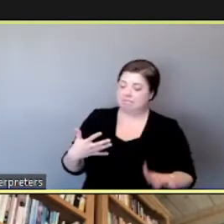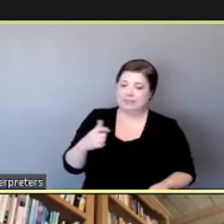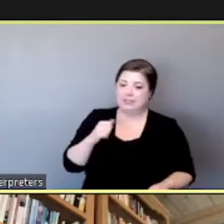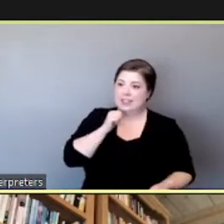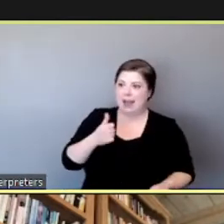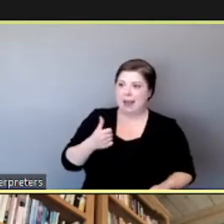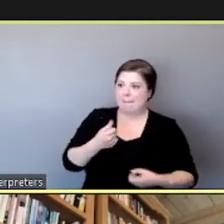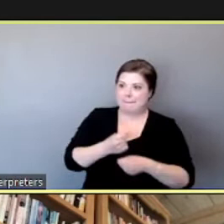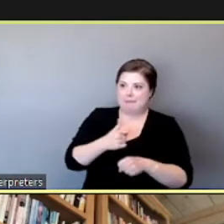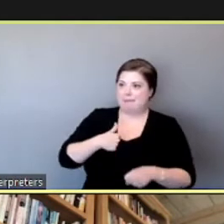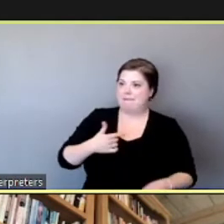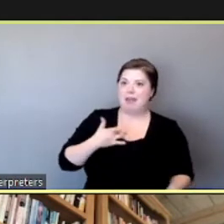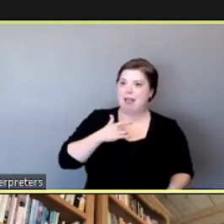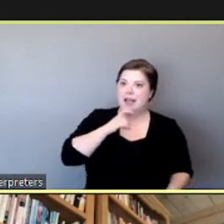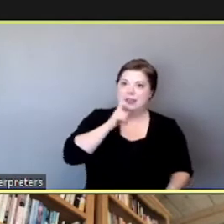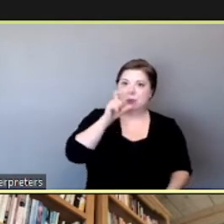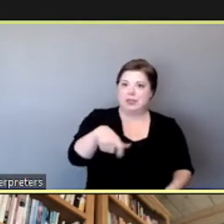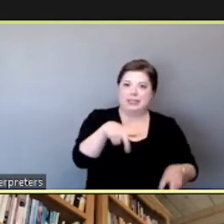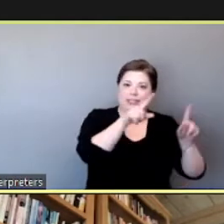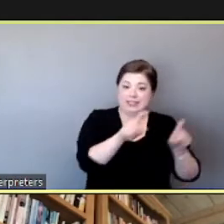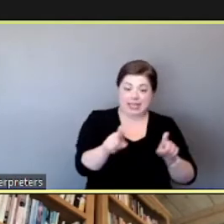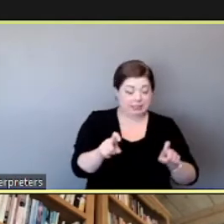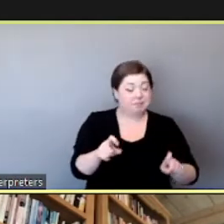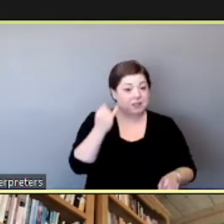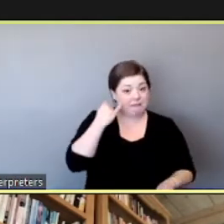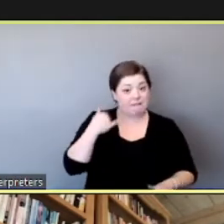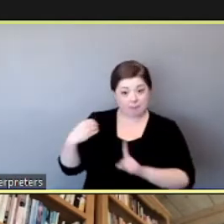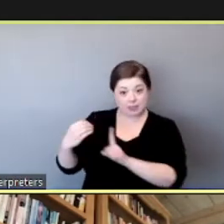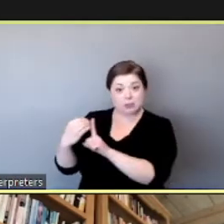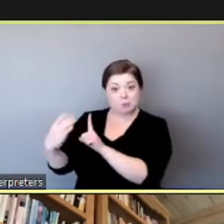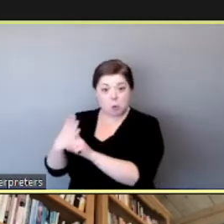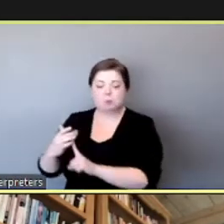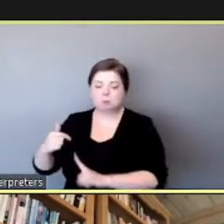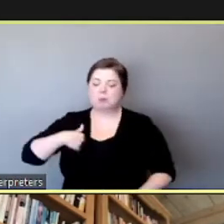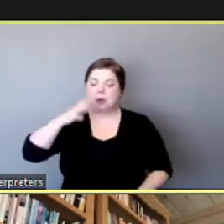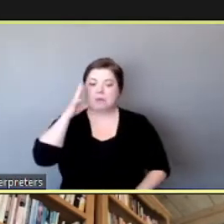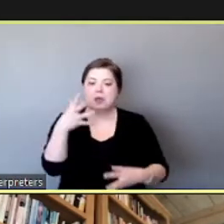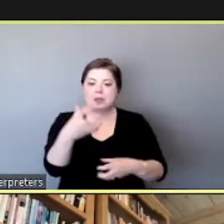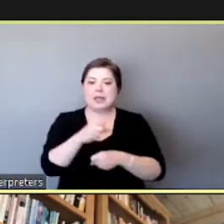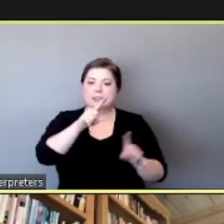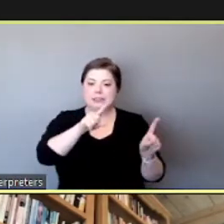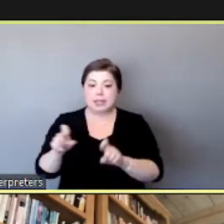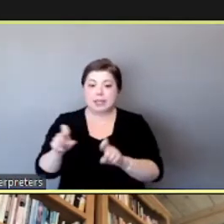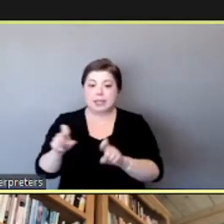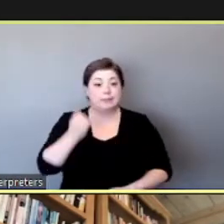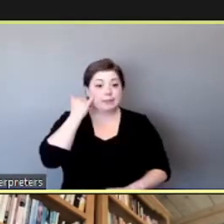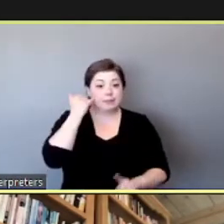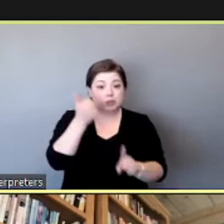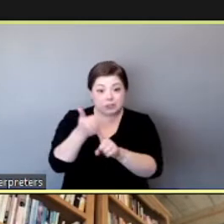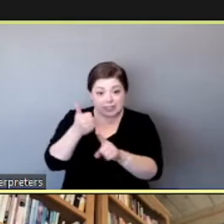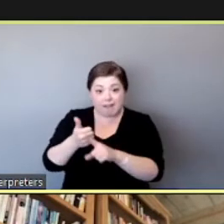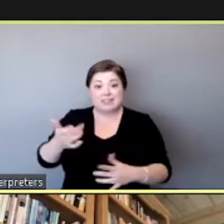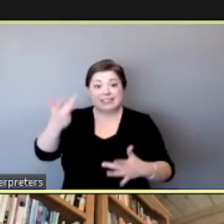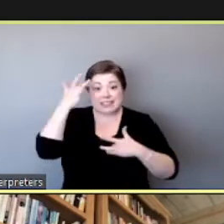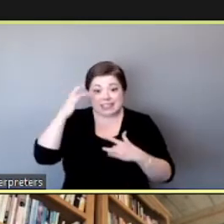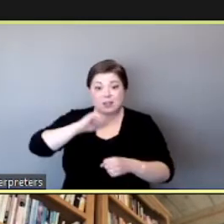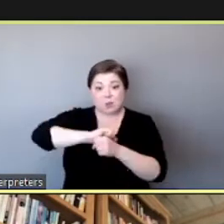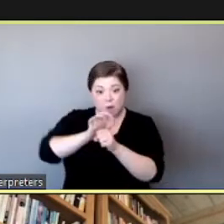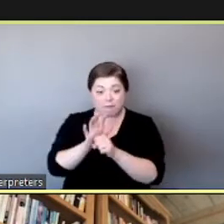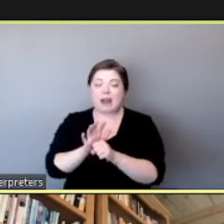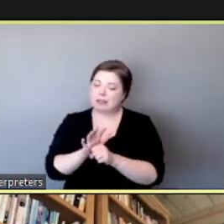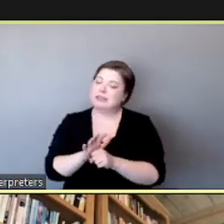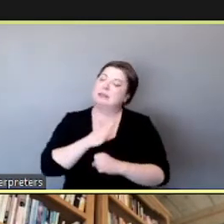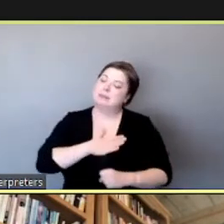get tested. So I will get tested if I get exposed. If you have COVID-19, I said it earlier, get treatment. Please get treatment, particularly if you